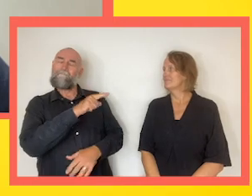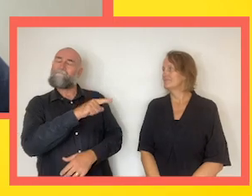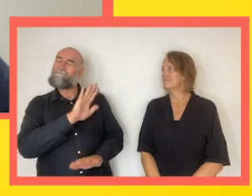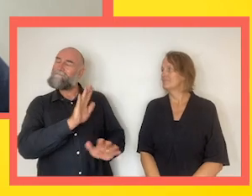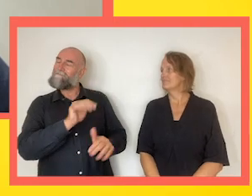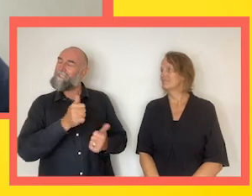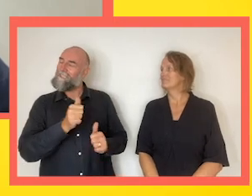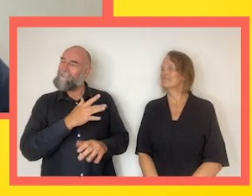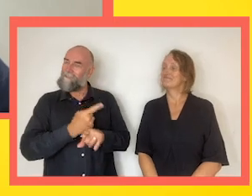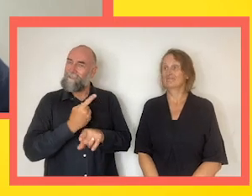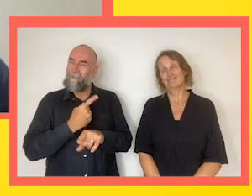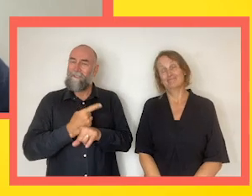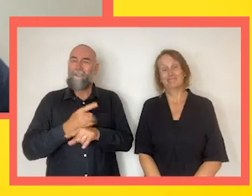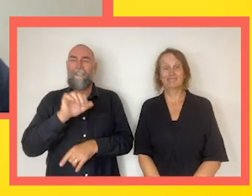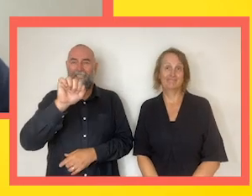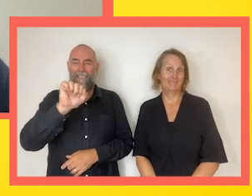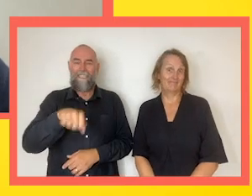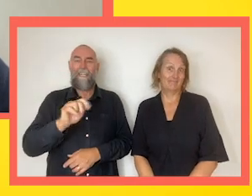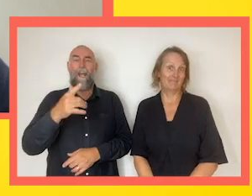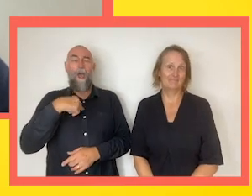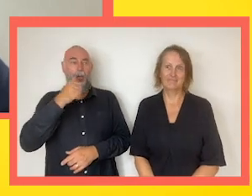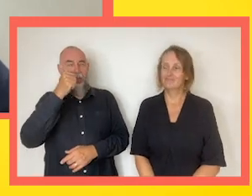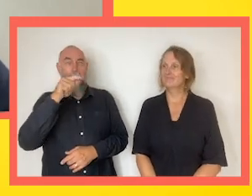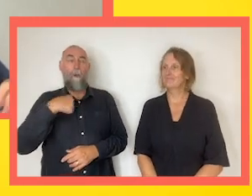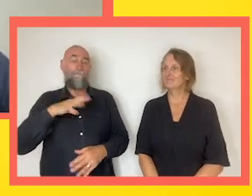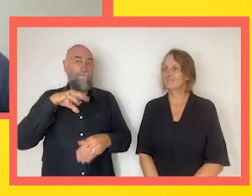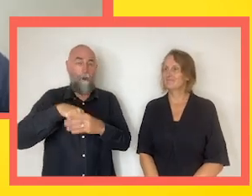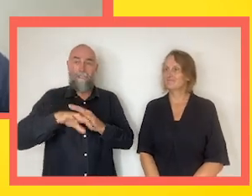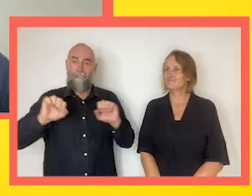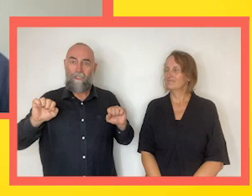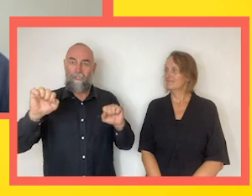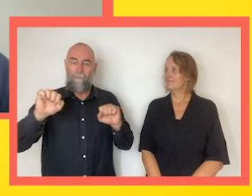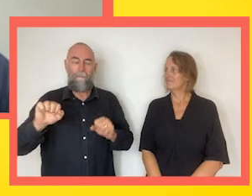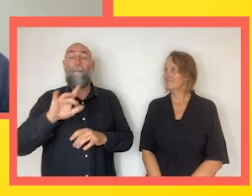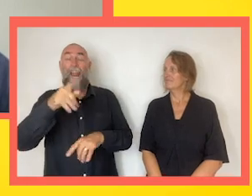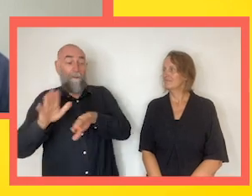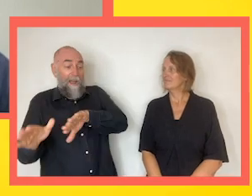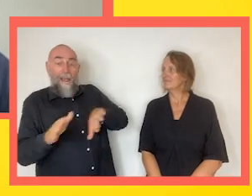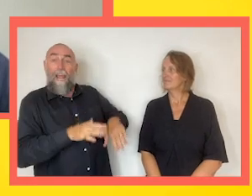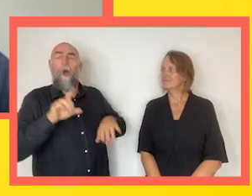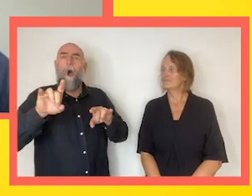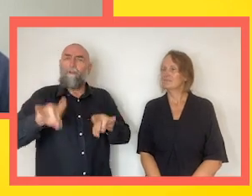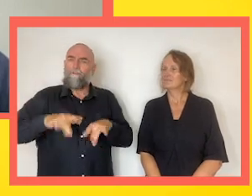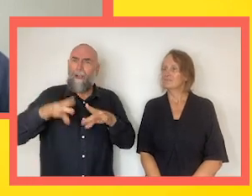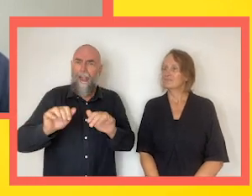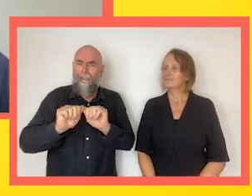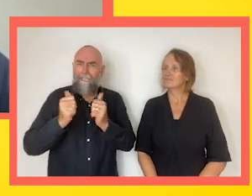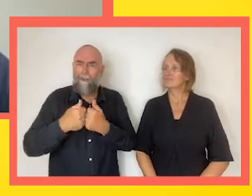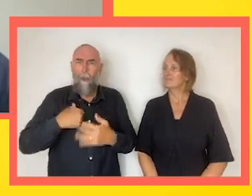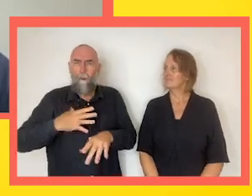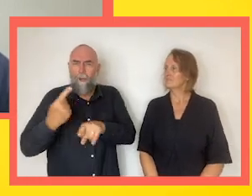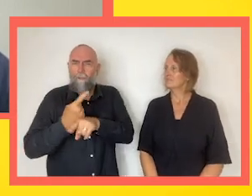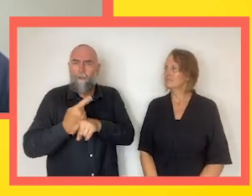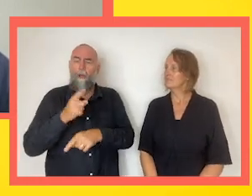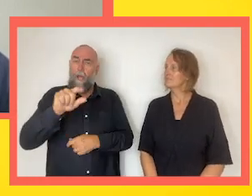who beat you up in the CrossFit gym, mate? Talk about Australian teams. We have a